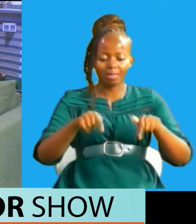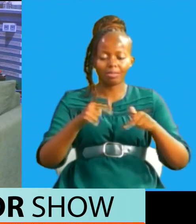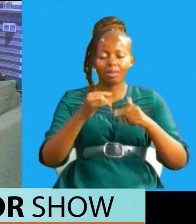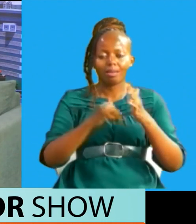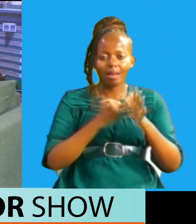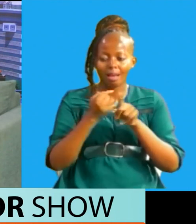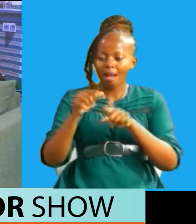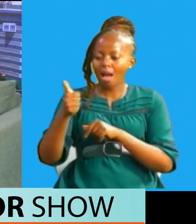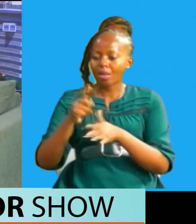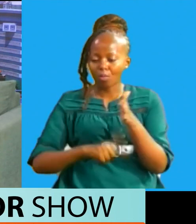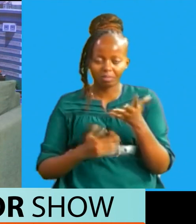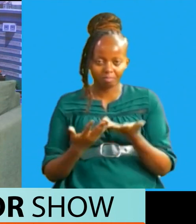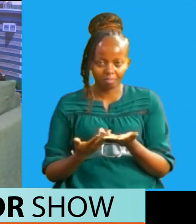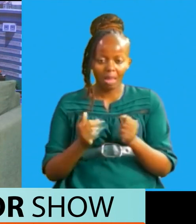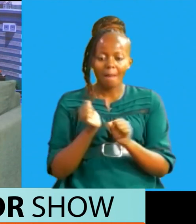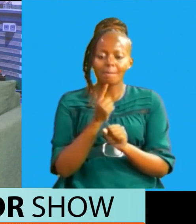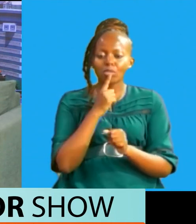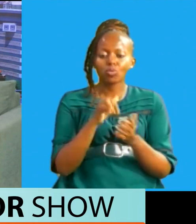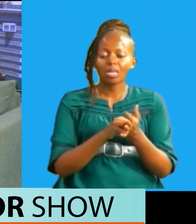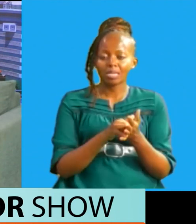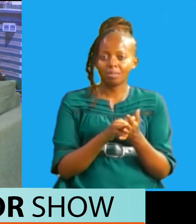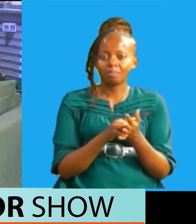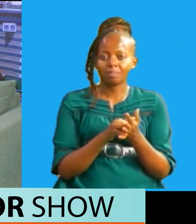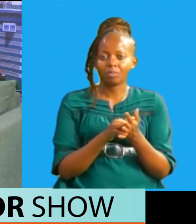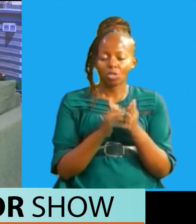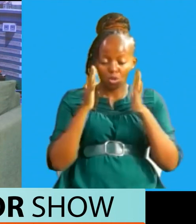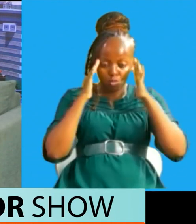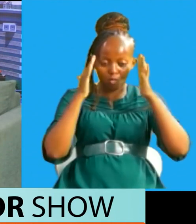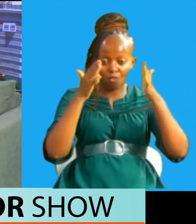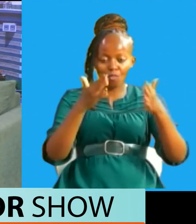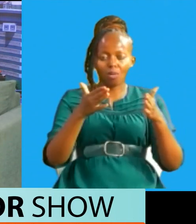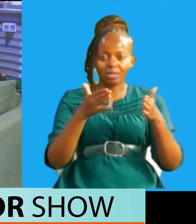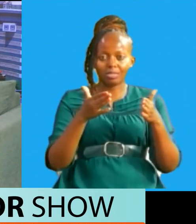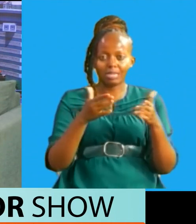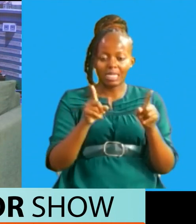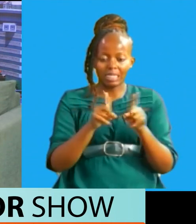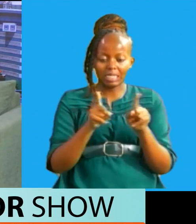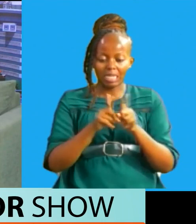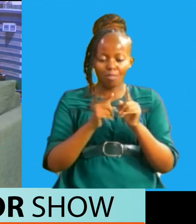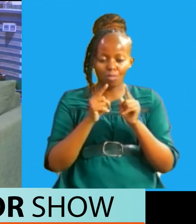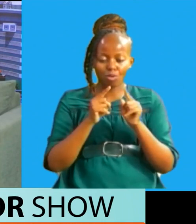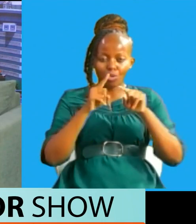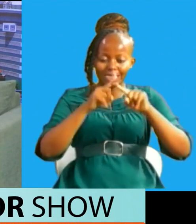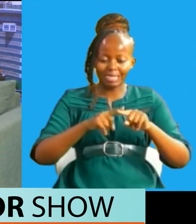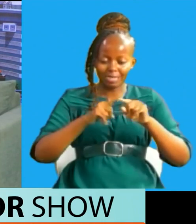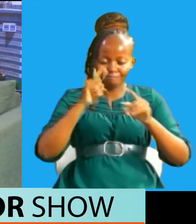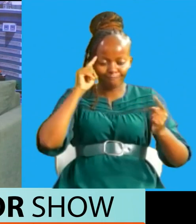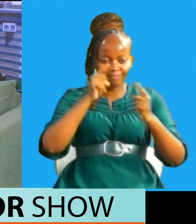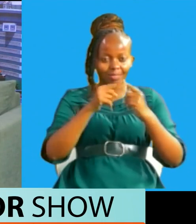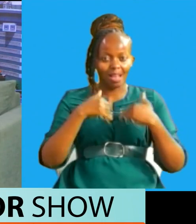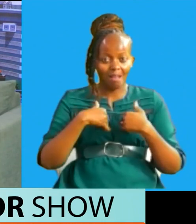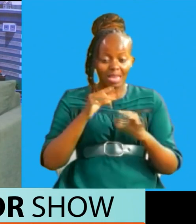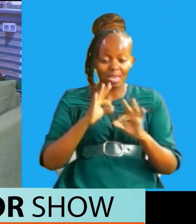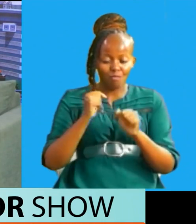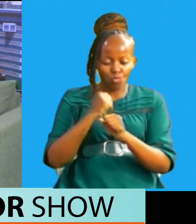other thing is also make sure you are focused and you are determined and you work hard. If you